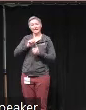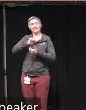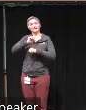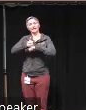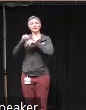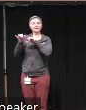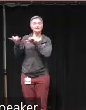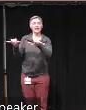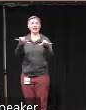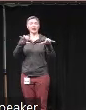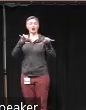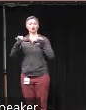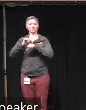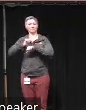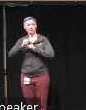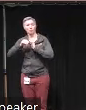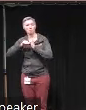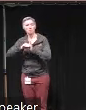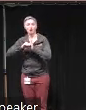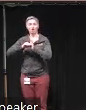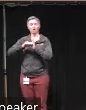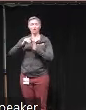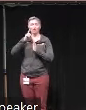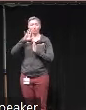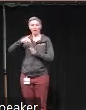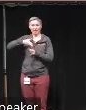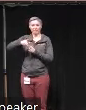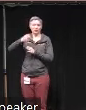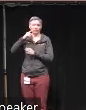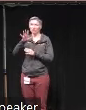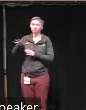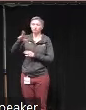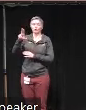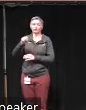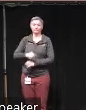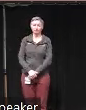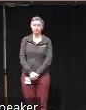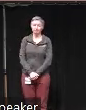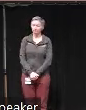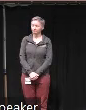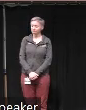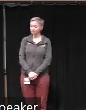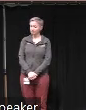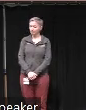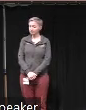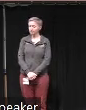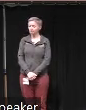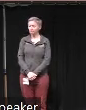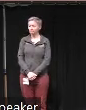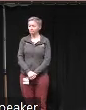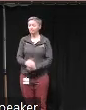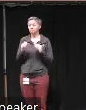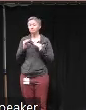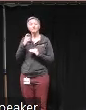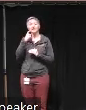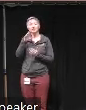standard and model for this field across the country. Addiction Center,